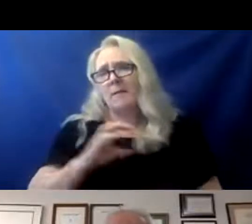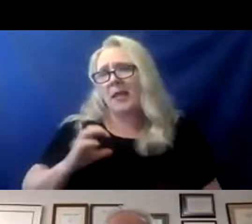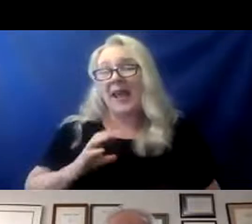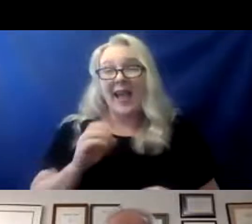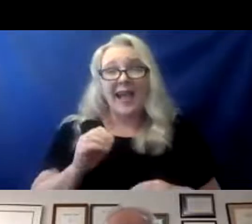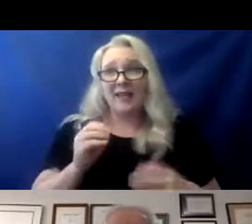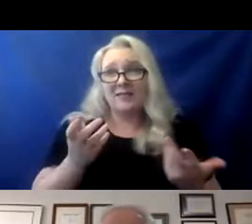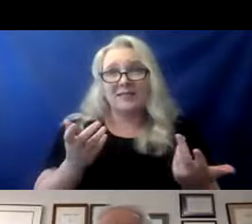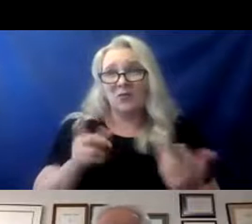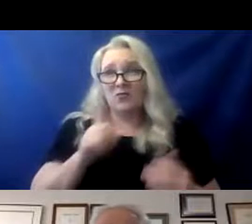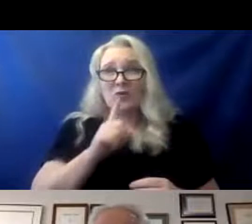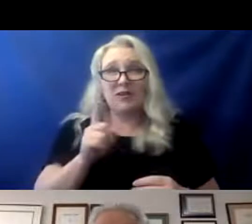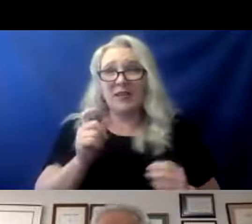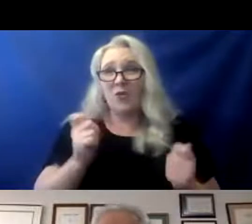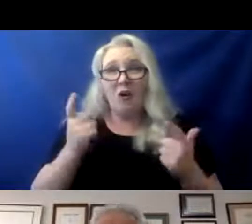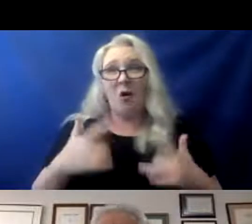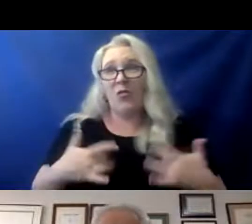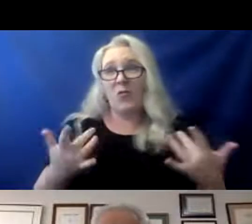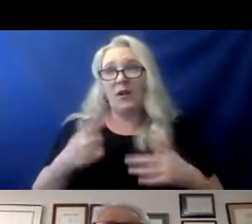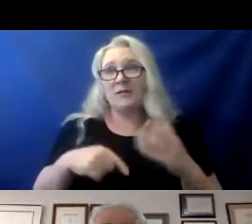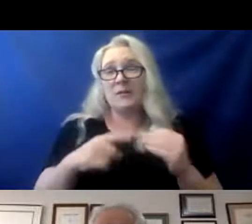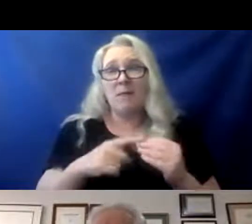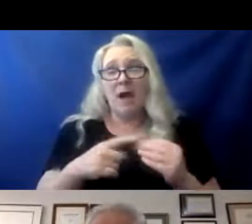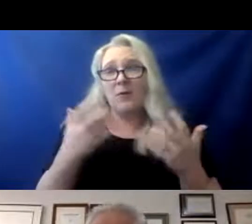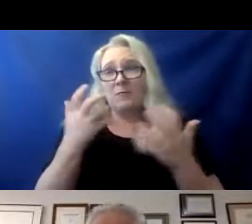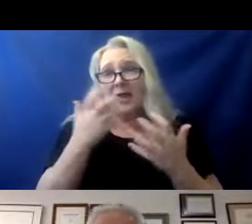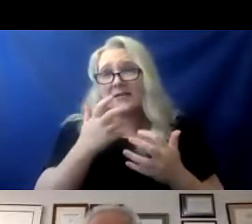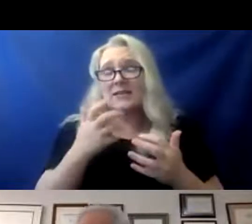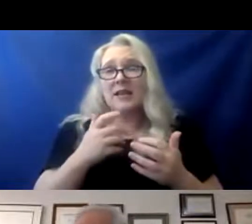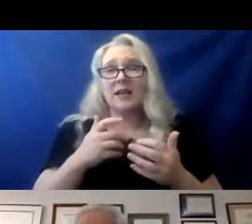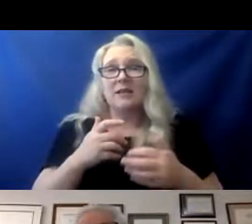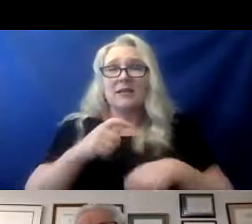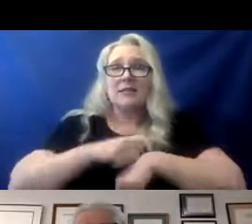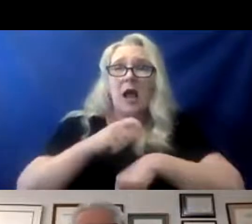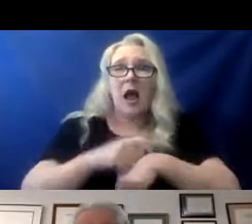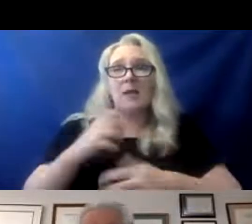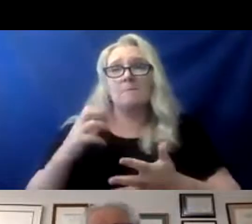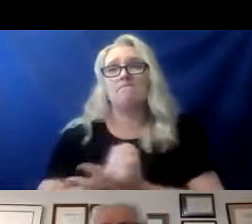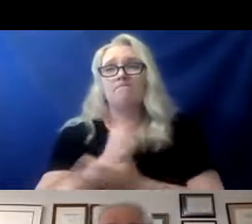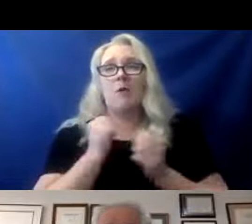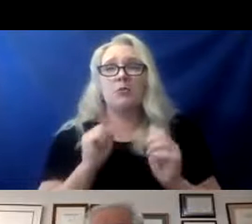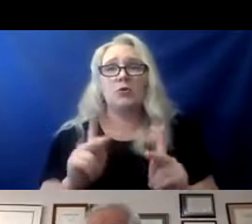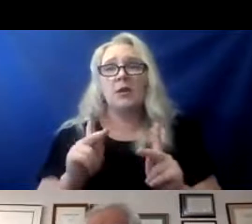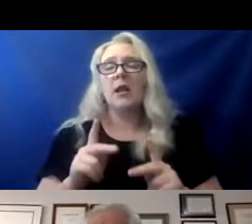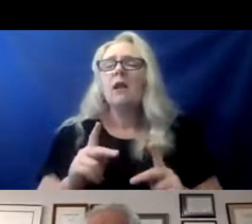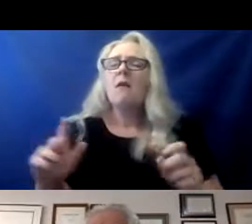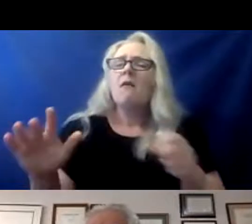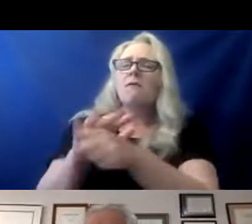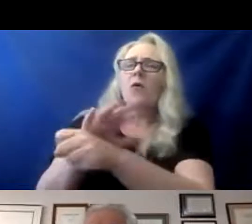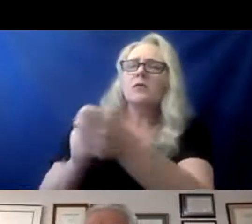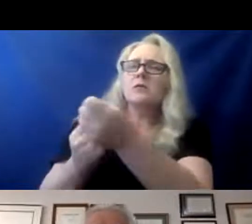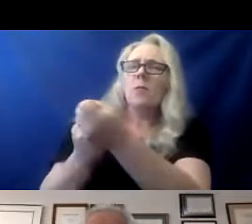are just thrilled about this amazing window of opportunity, not just with the full support from the governor,